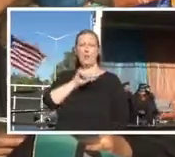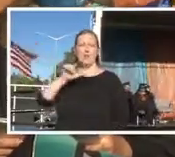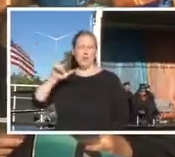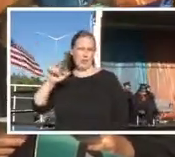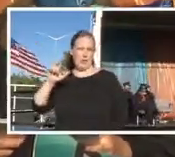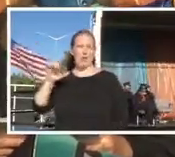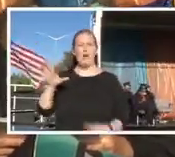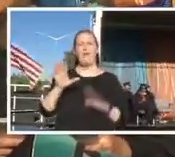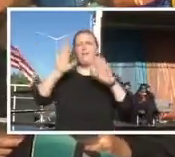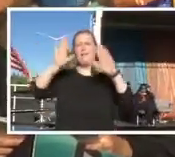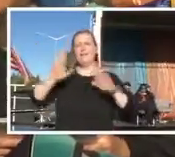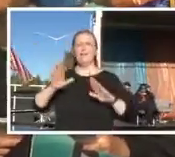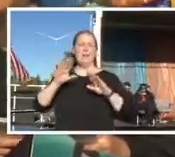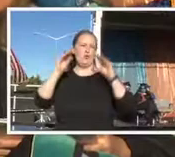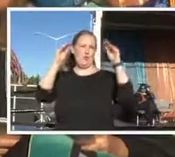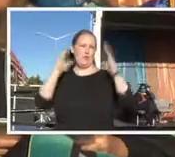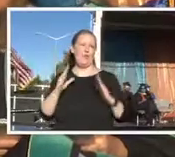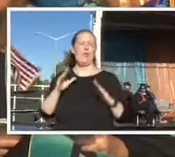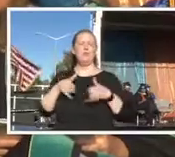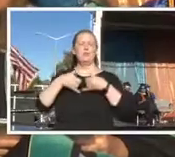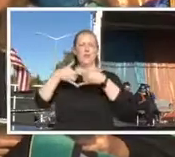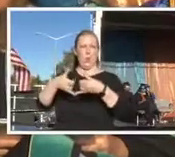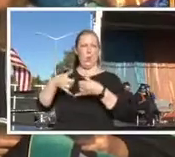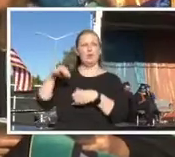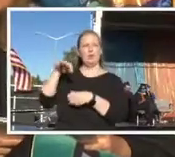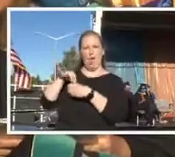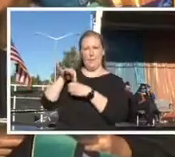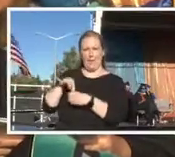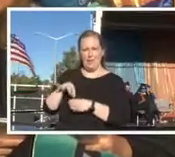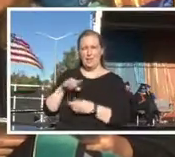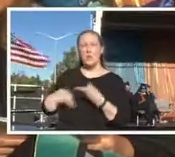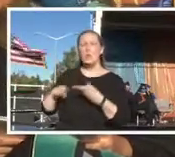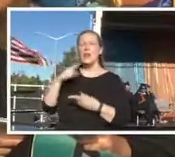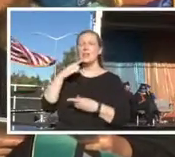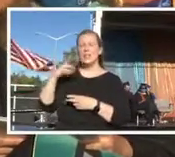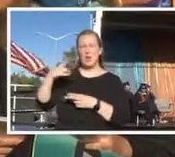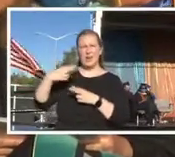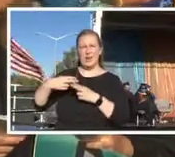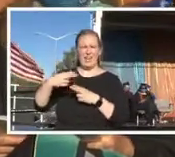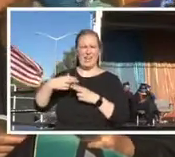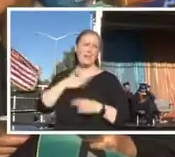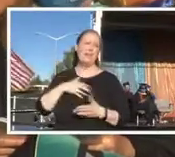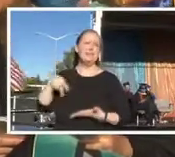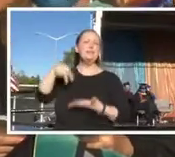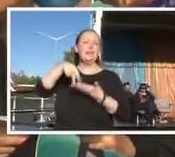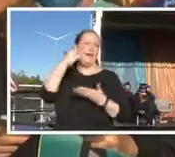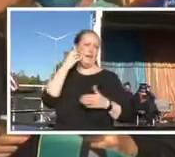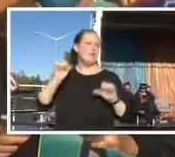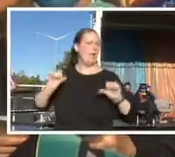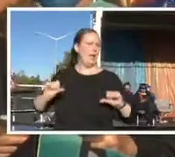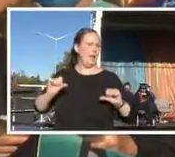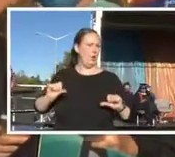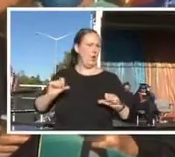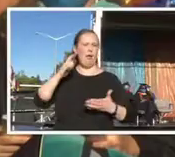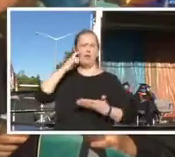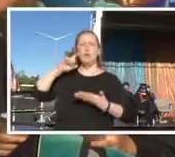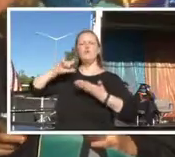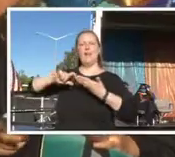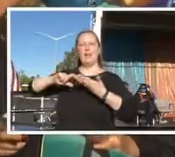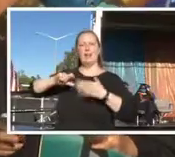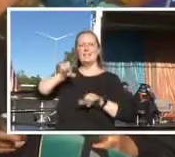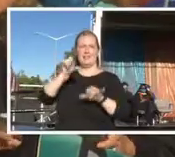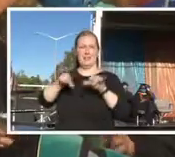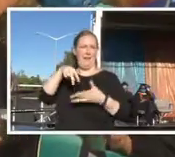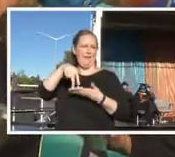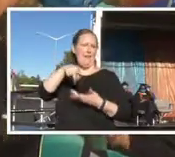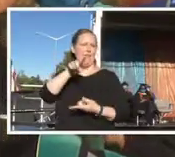2021 Exceptional Faculty Award winners. As I say your name, would you please stand if you're able? And be recognized and stay